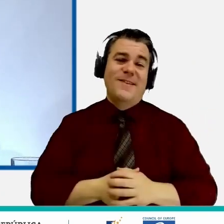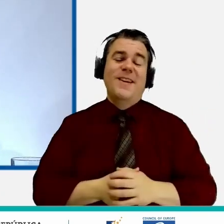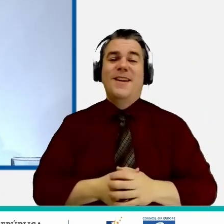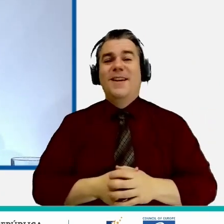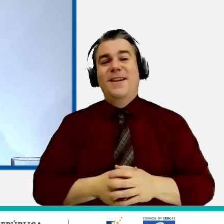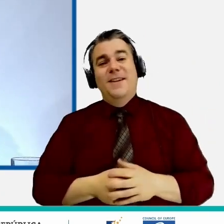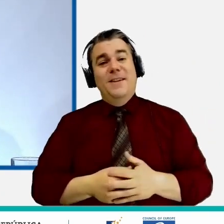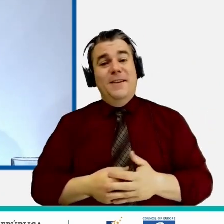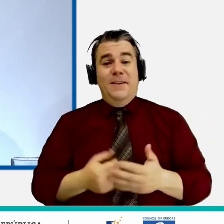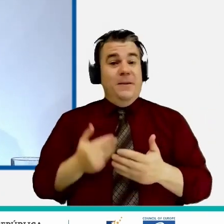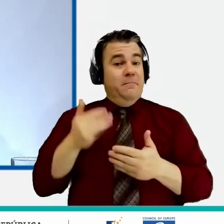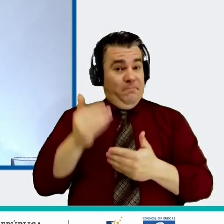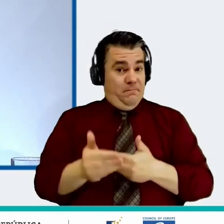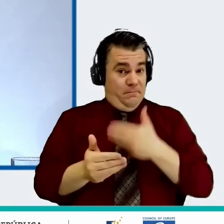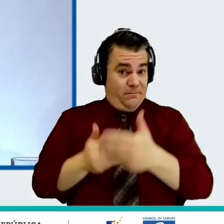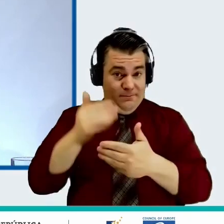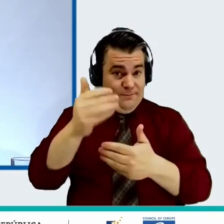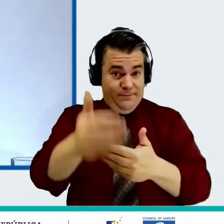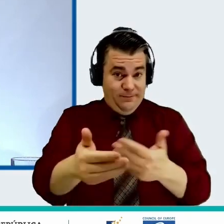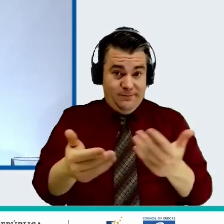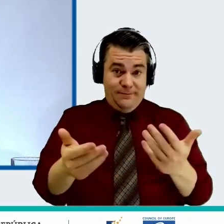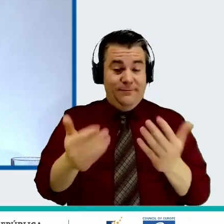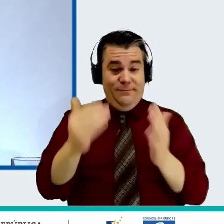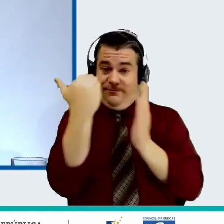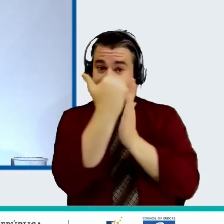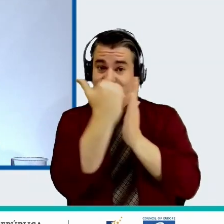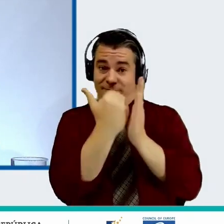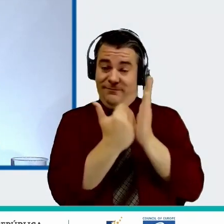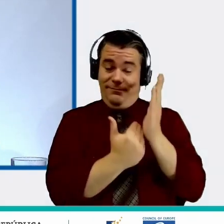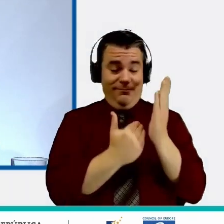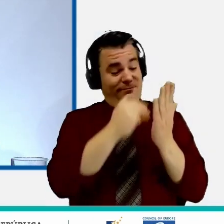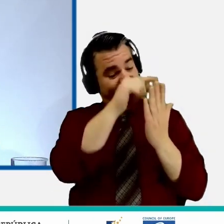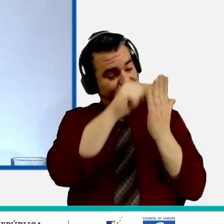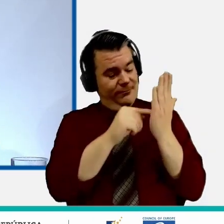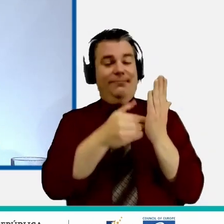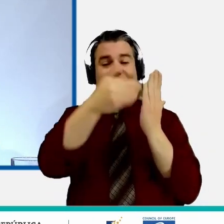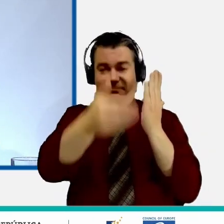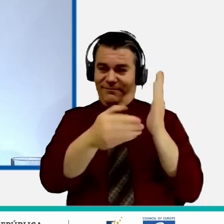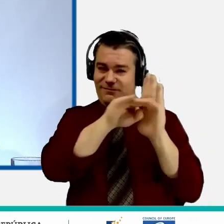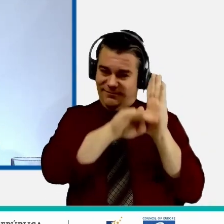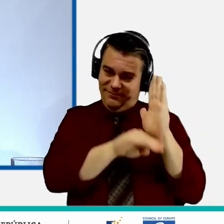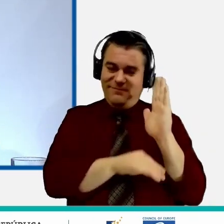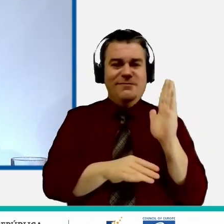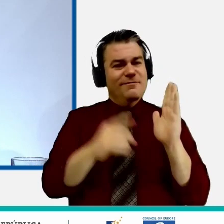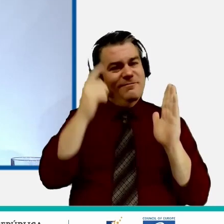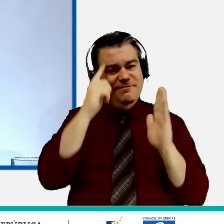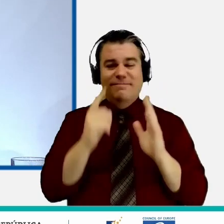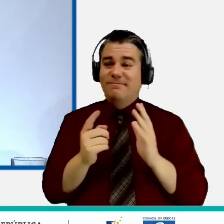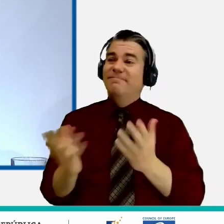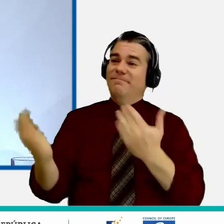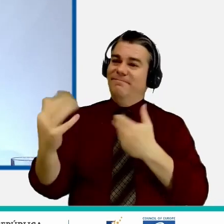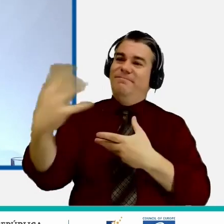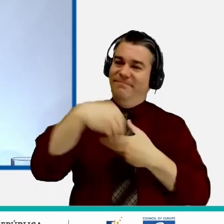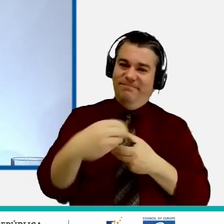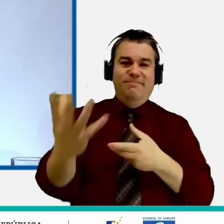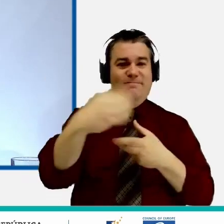we advance with the agenda for the second day of the FDRR, we're looking forward to have some more interactions during the day today,